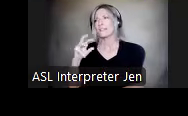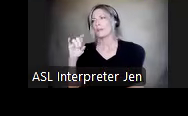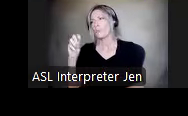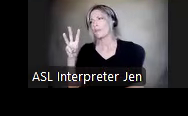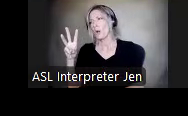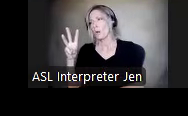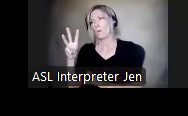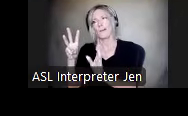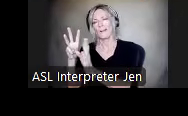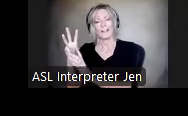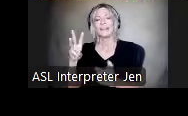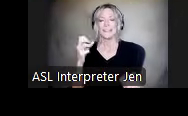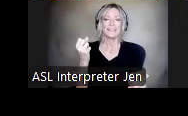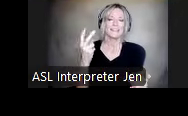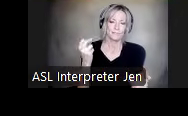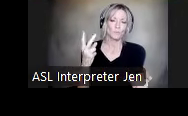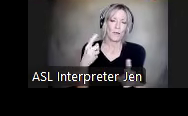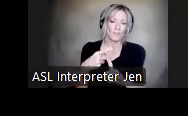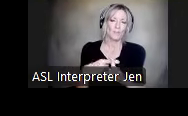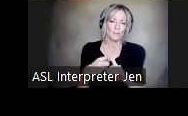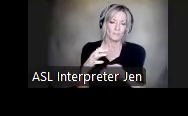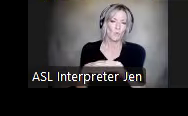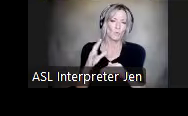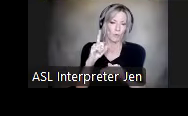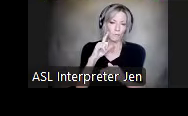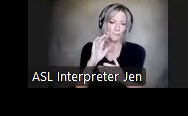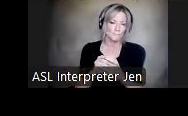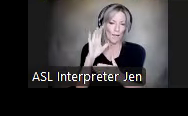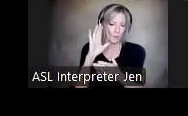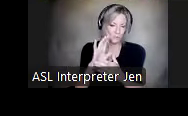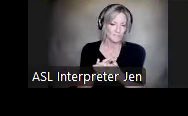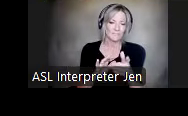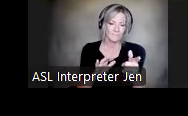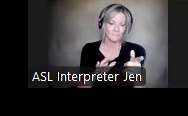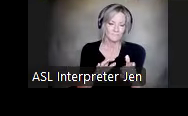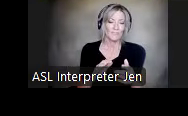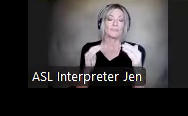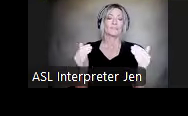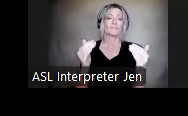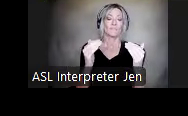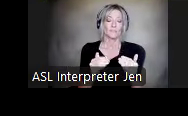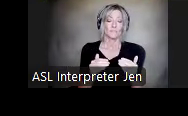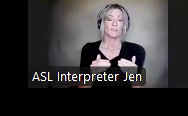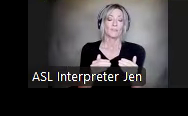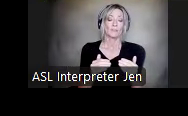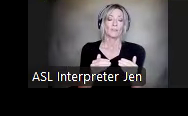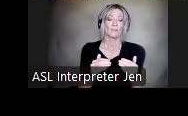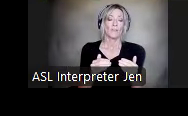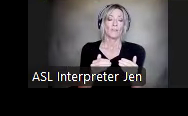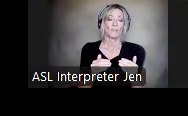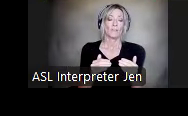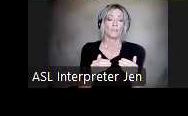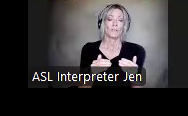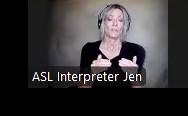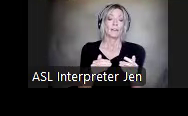So it is 12 months or more for spouses. You got too many things in your head at once. The next one is one that